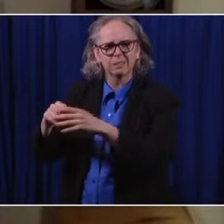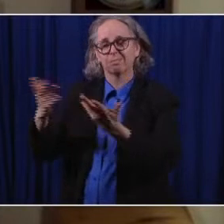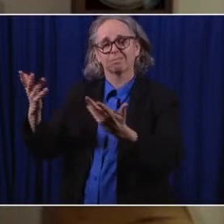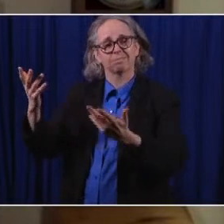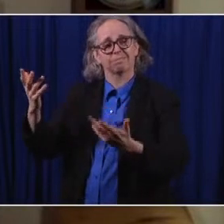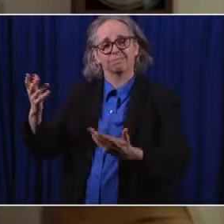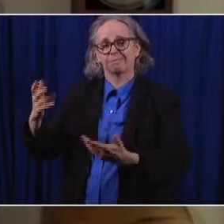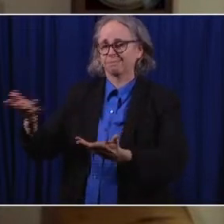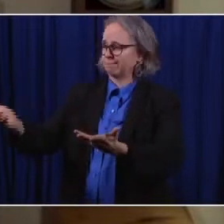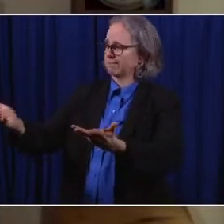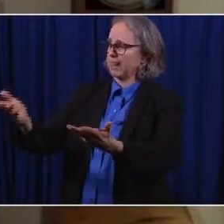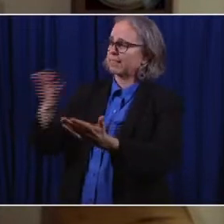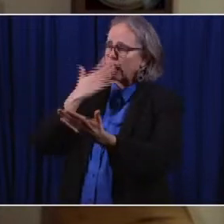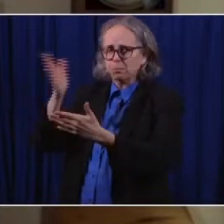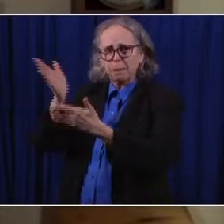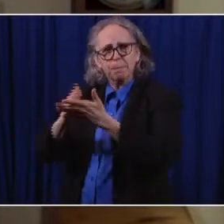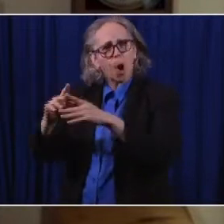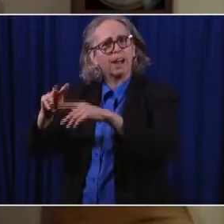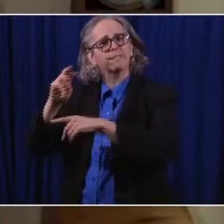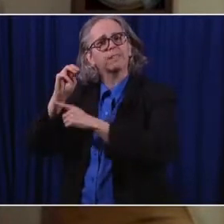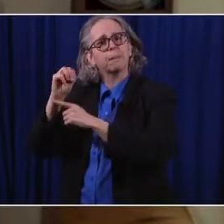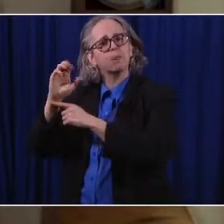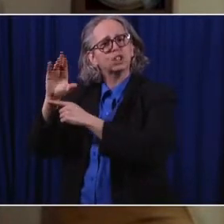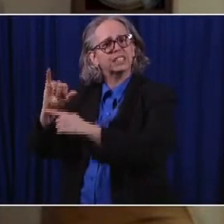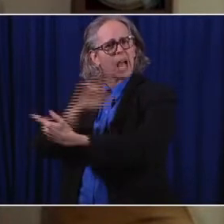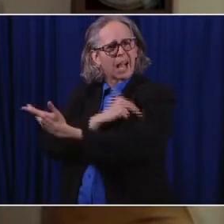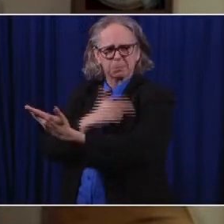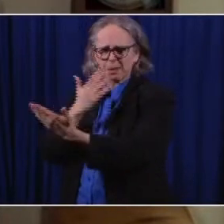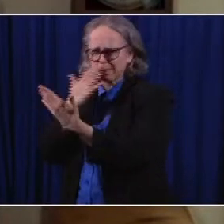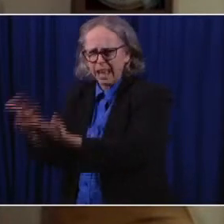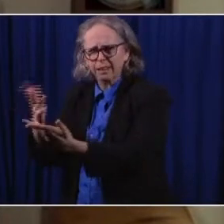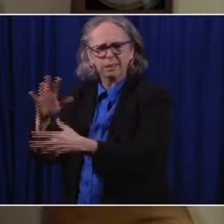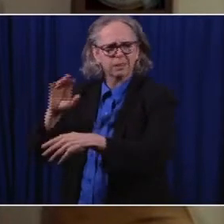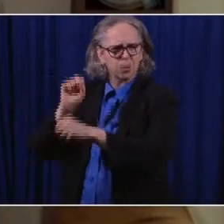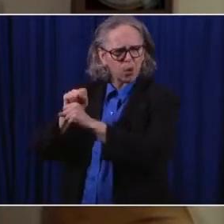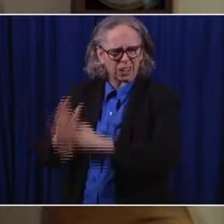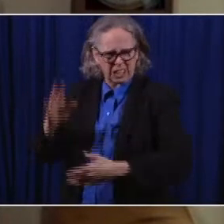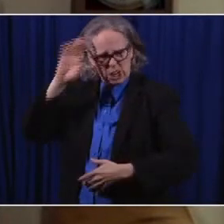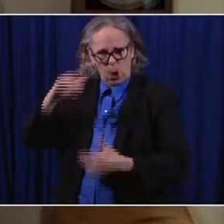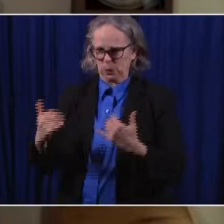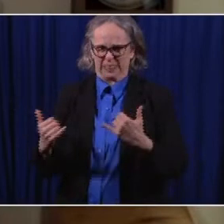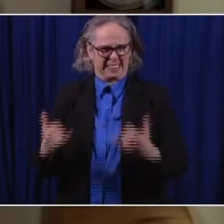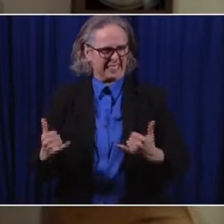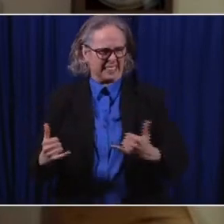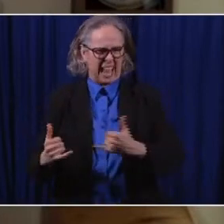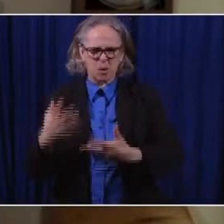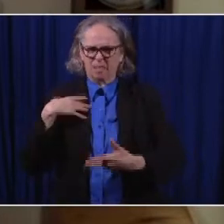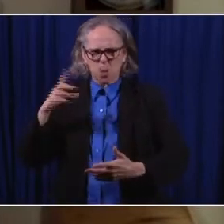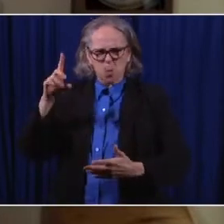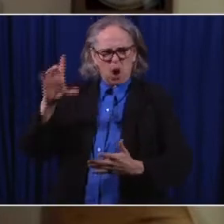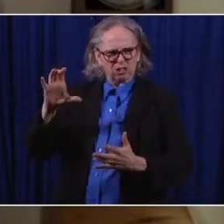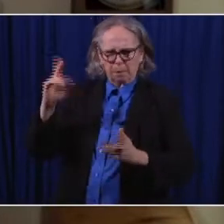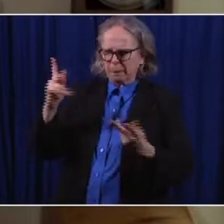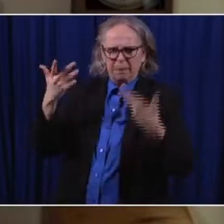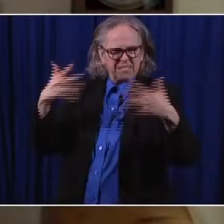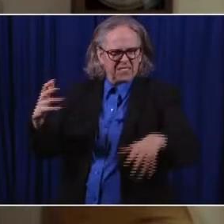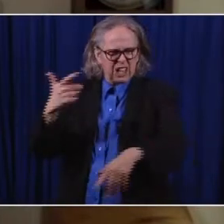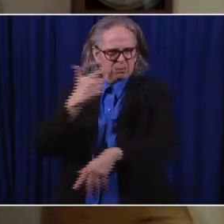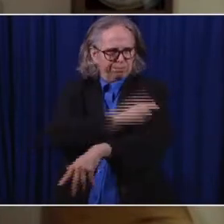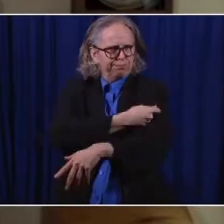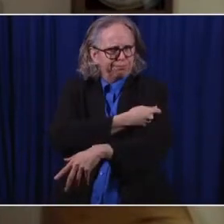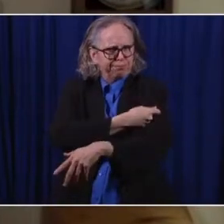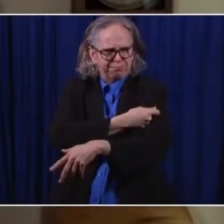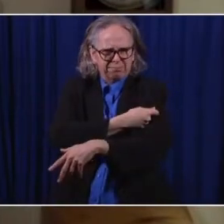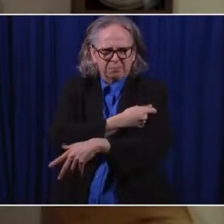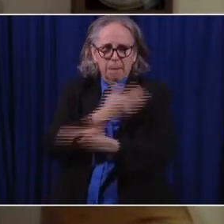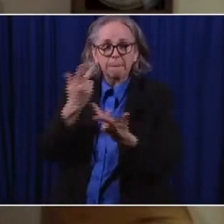all do, and I know that you're going through vaccines today. I think about 100 people today, and then I was told maybe